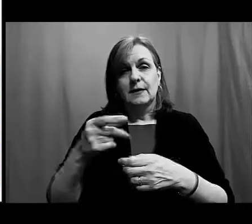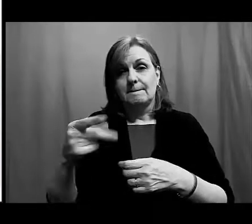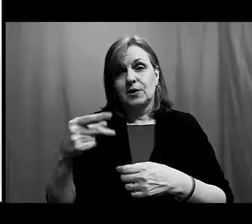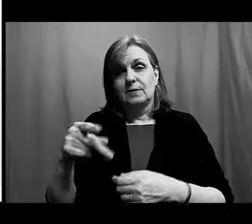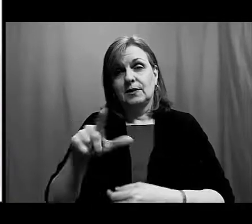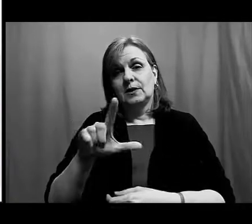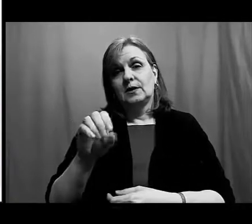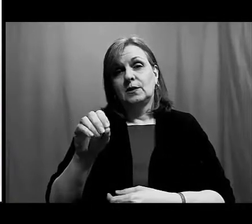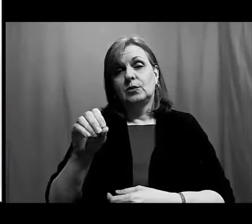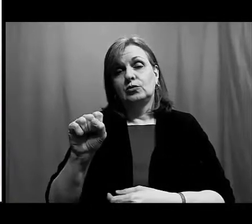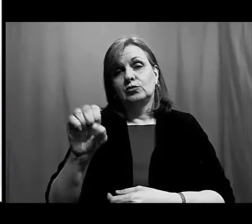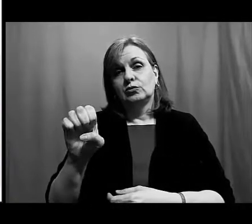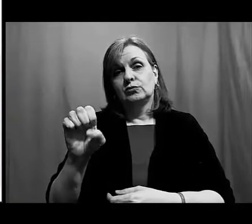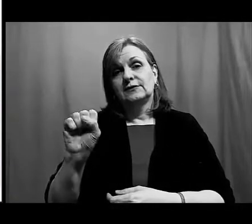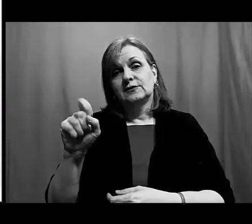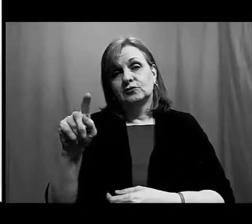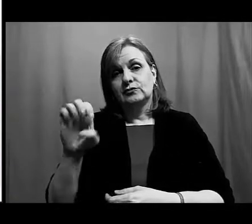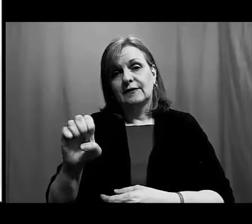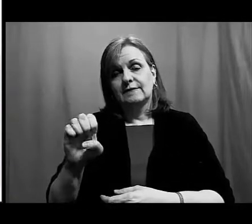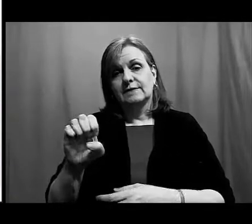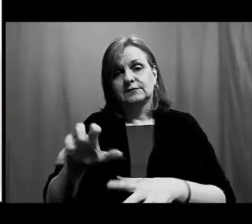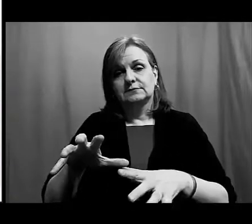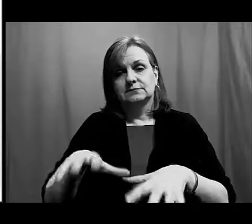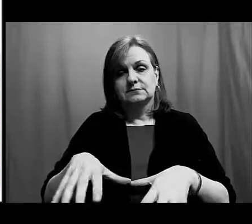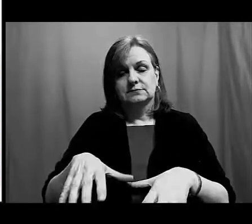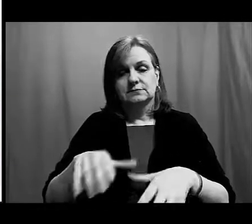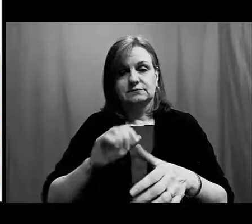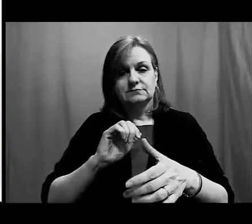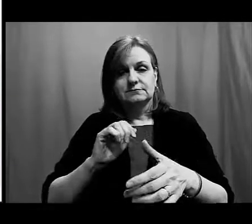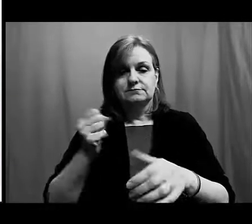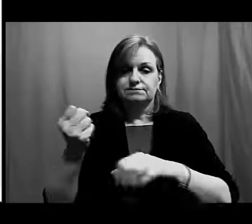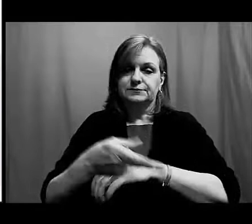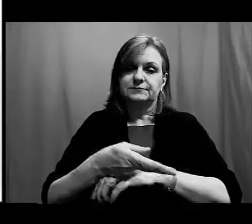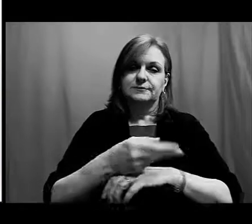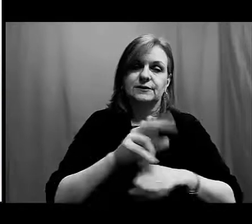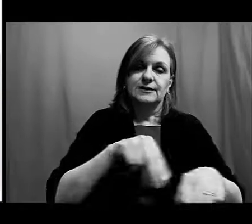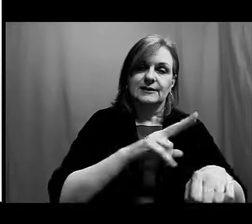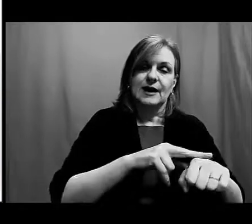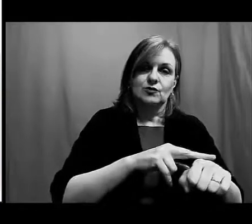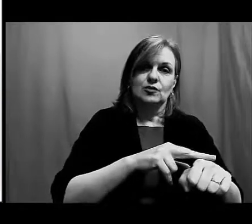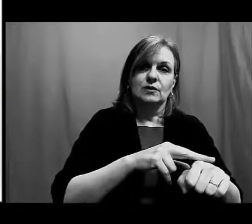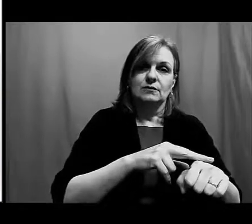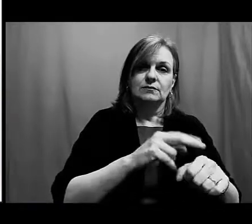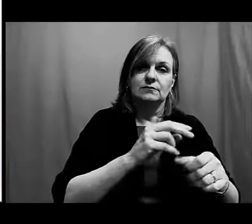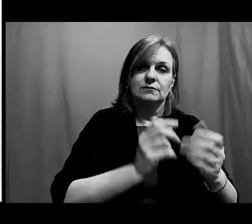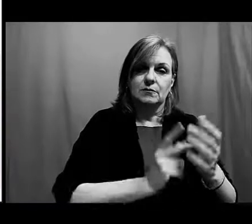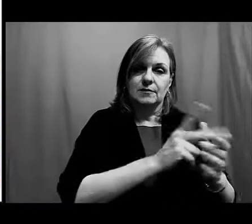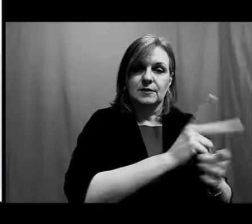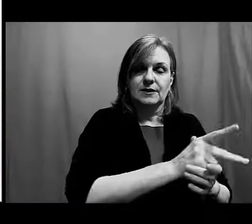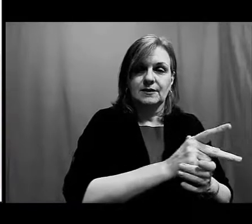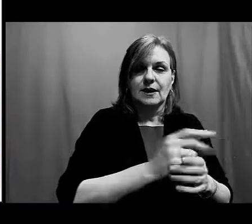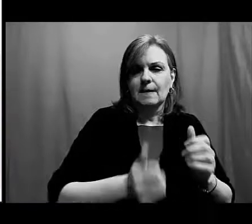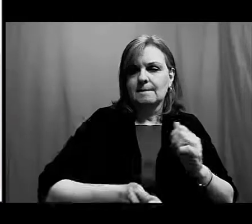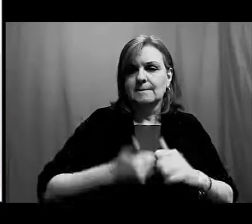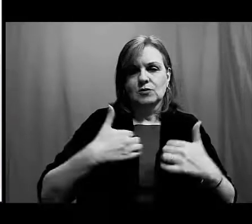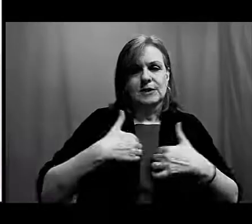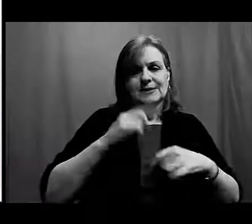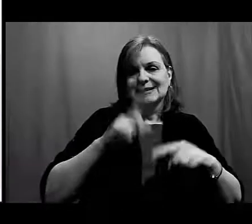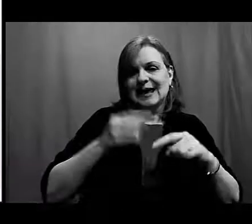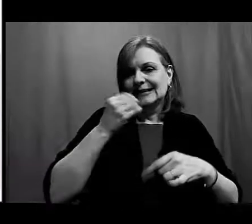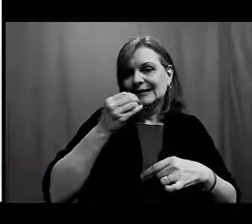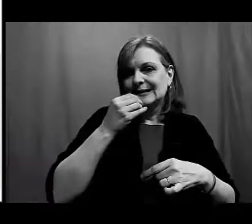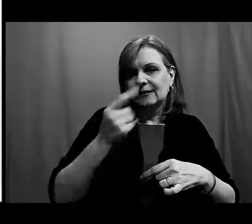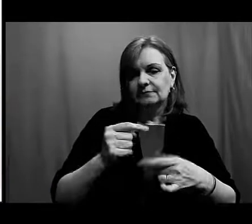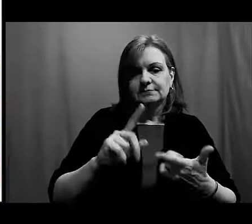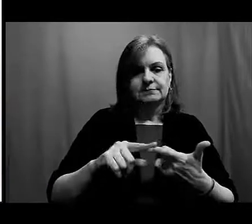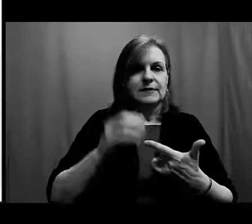loosestrife outcompeting all of the other vegetation. The problem with it is most things can't eat it. The bees